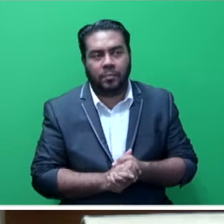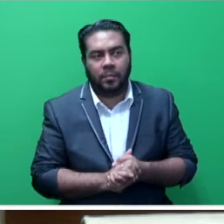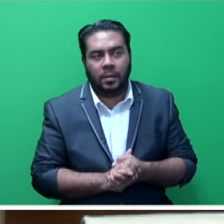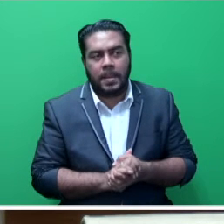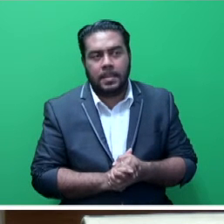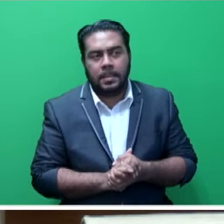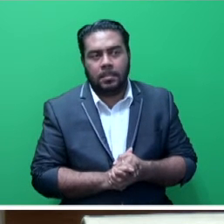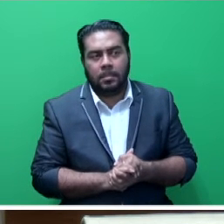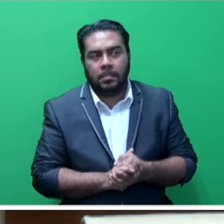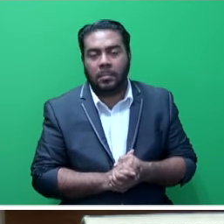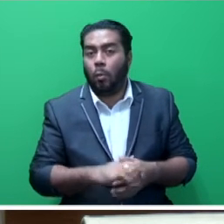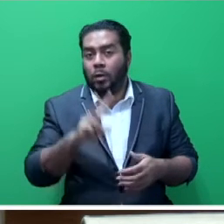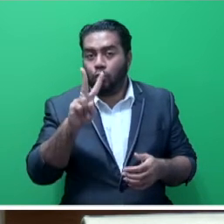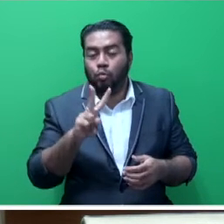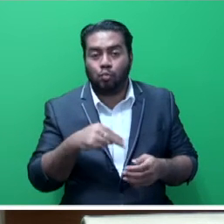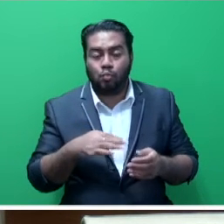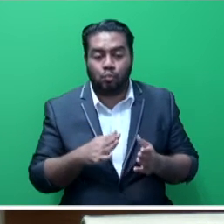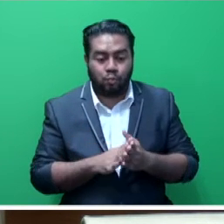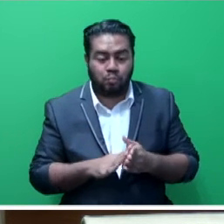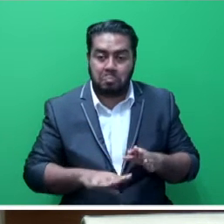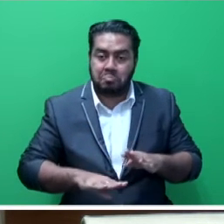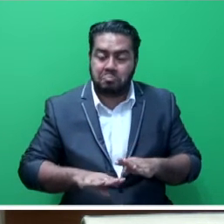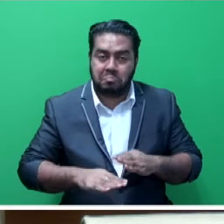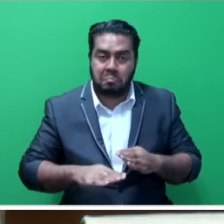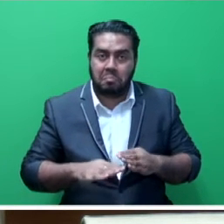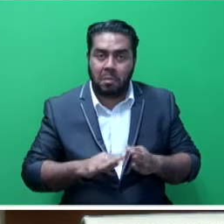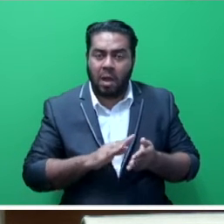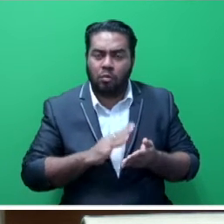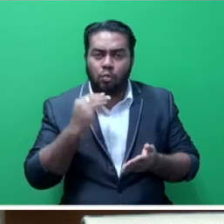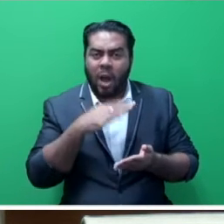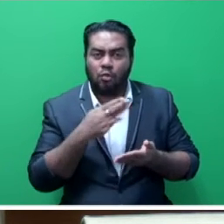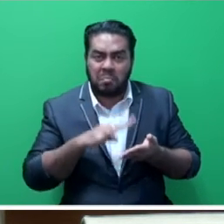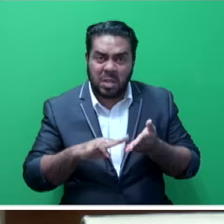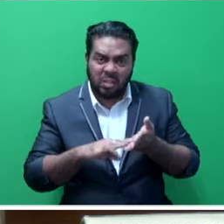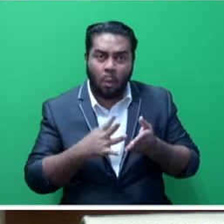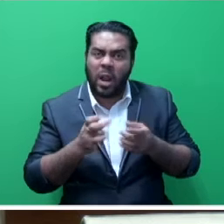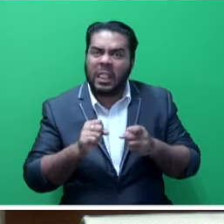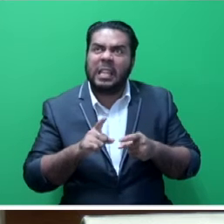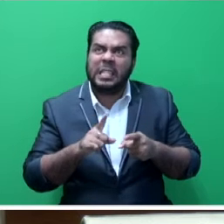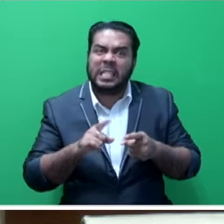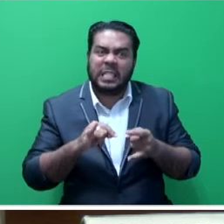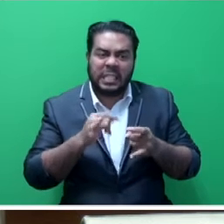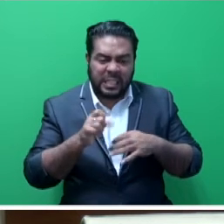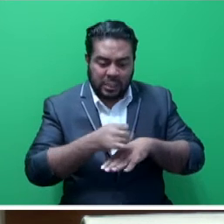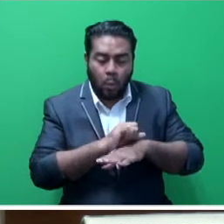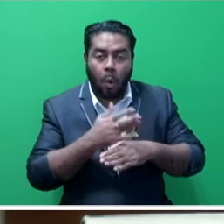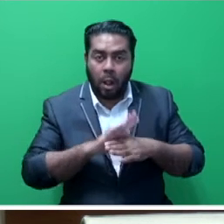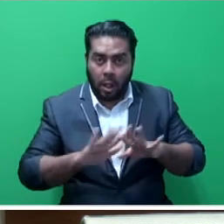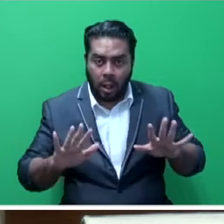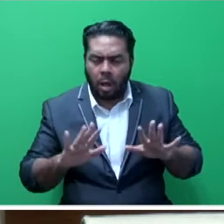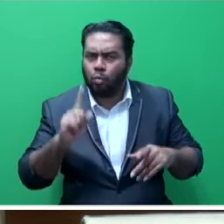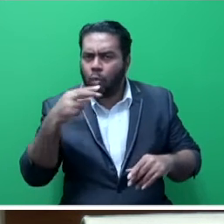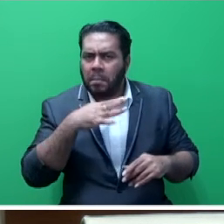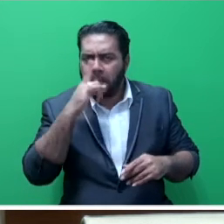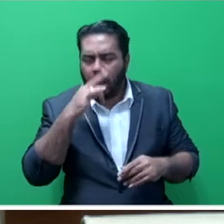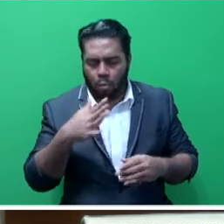where 200 meters of this nature-based seawall was constructed, and 200 people would benefit from this